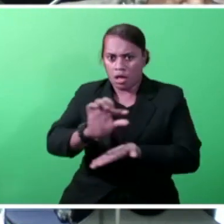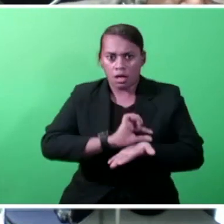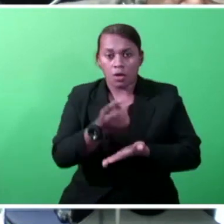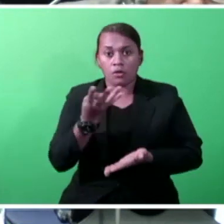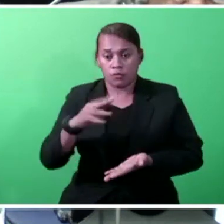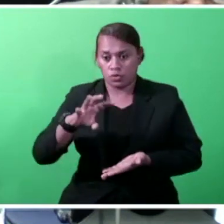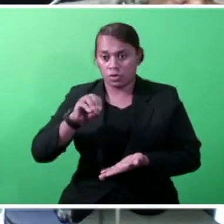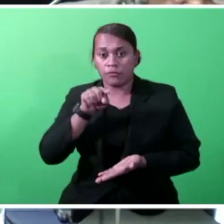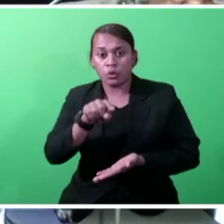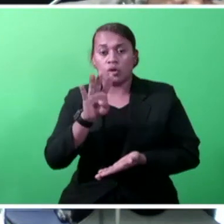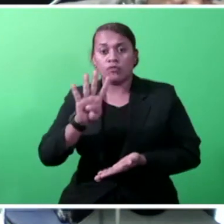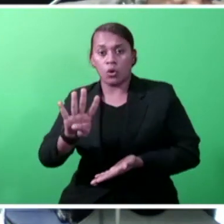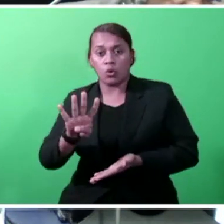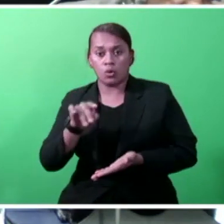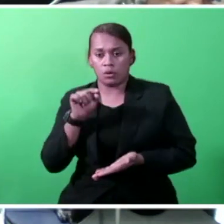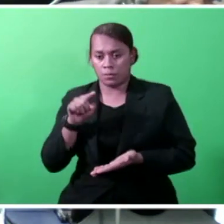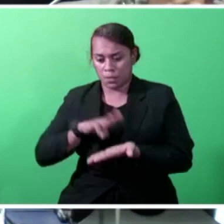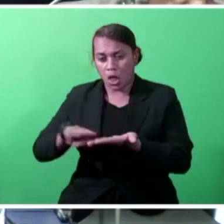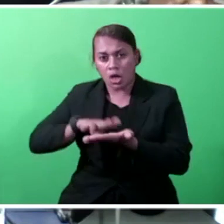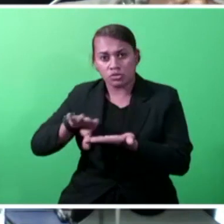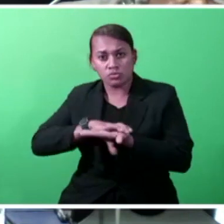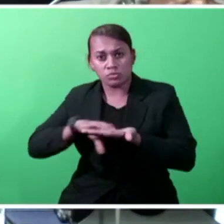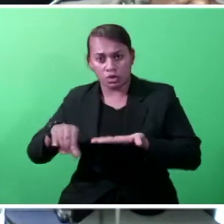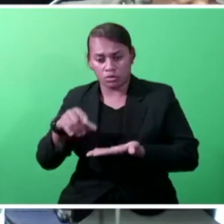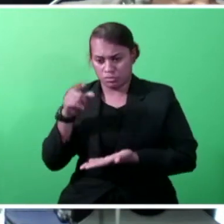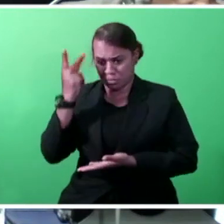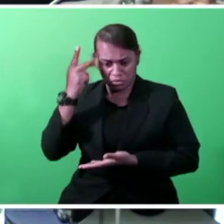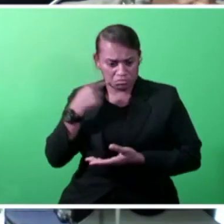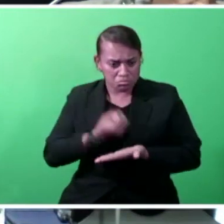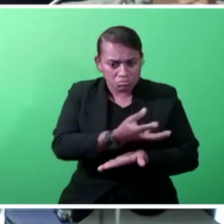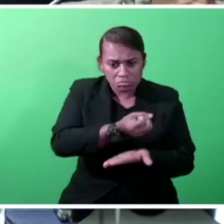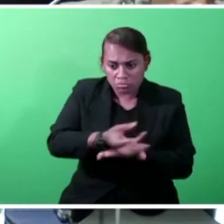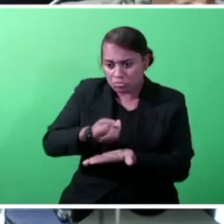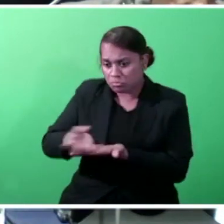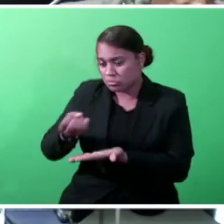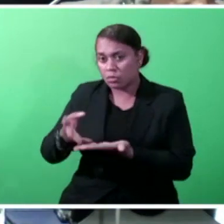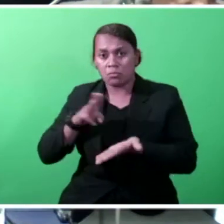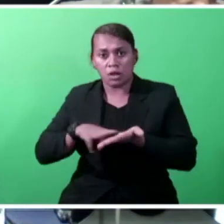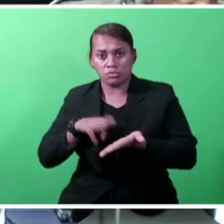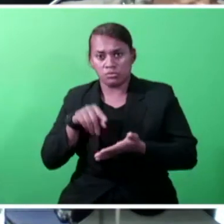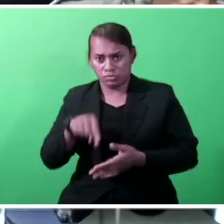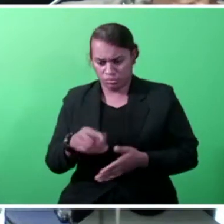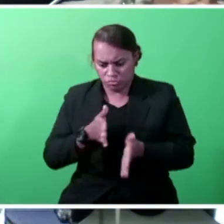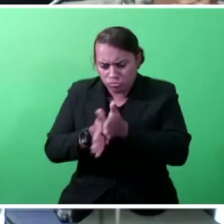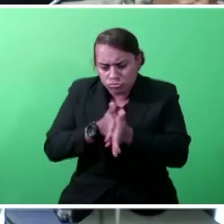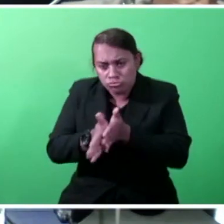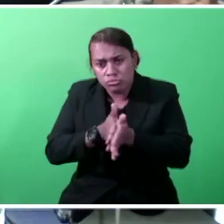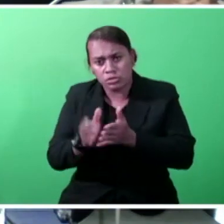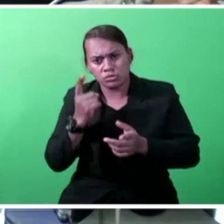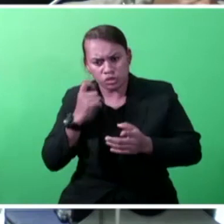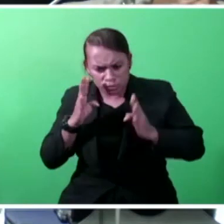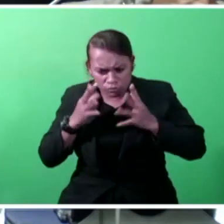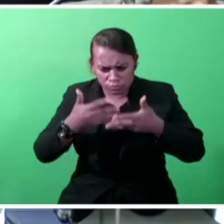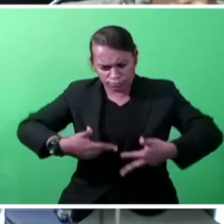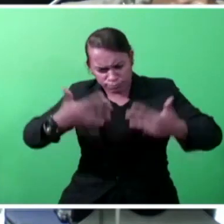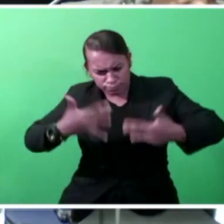$20.427 million to these parents. What is really interesting, Mr. Speaker, sir, is that the statistics, we